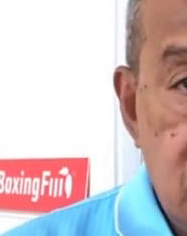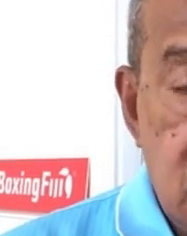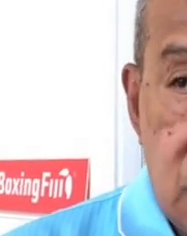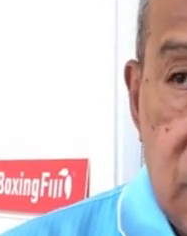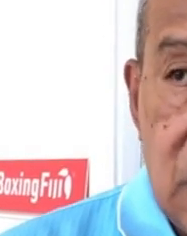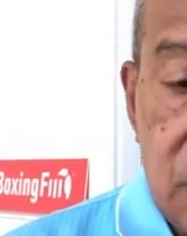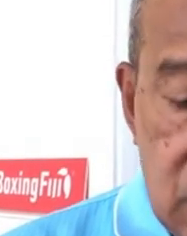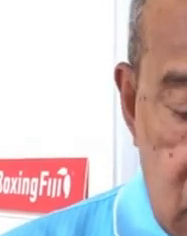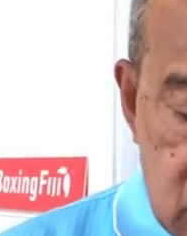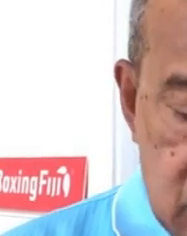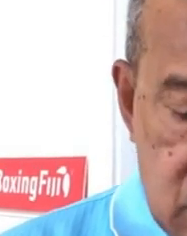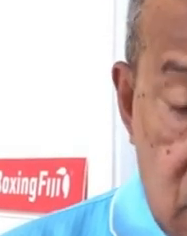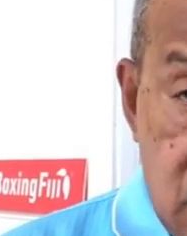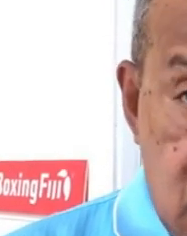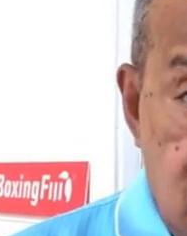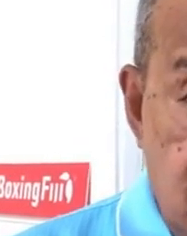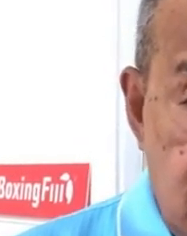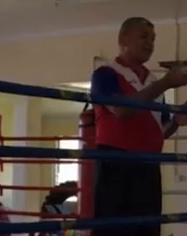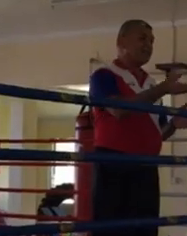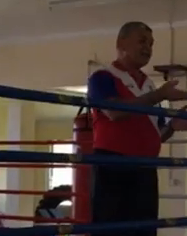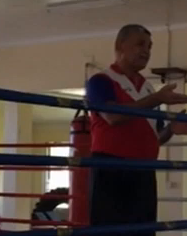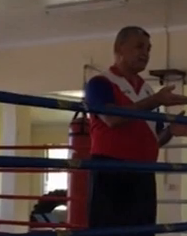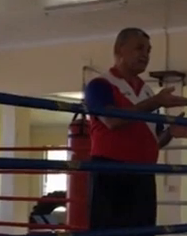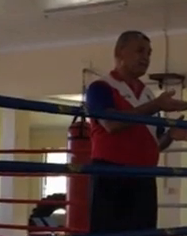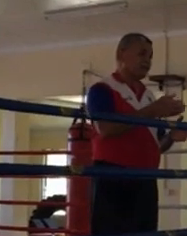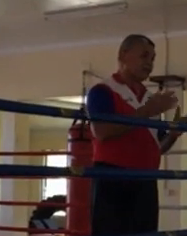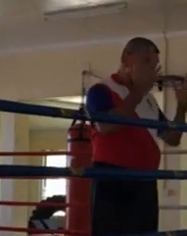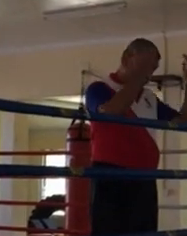who lives in Australia, but he's actually on the Fiji,